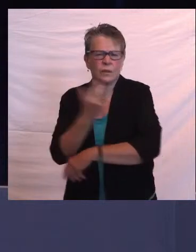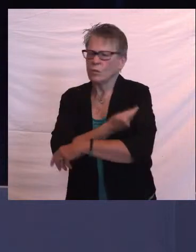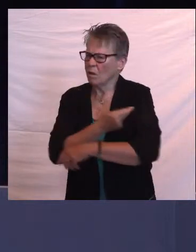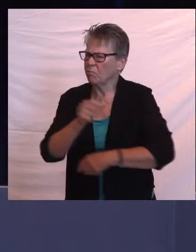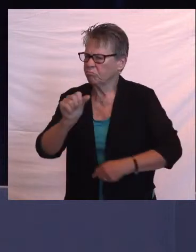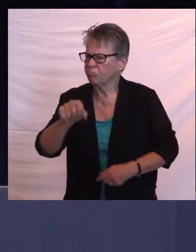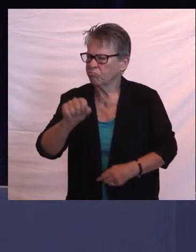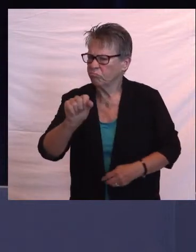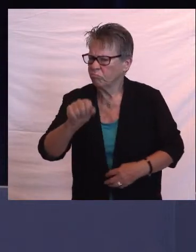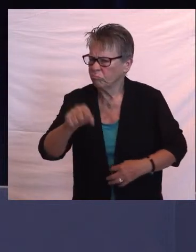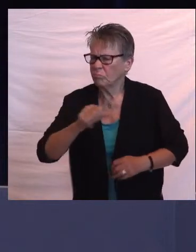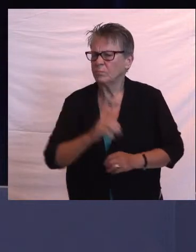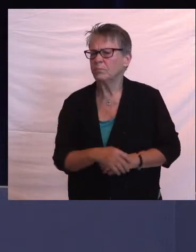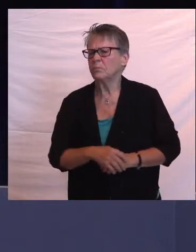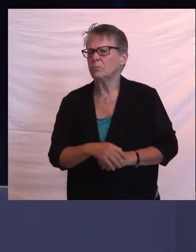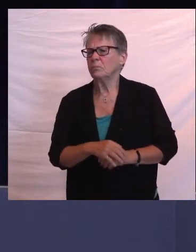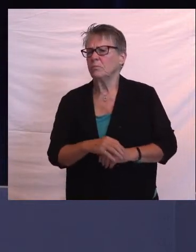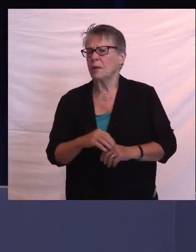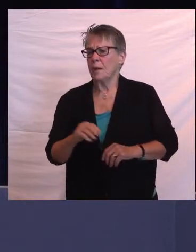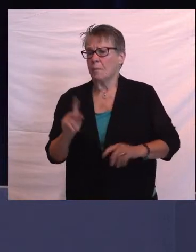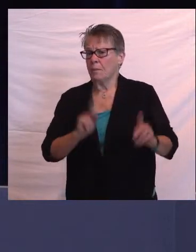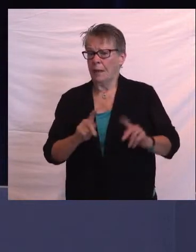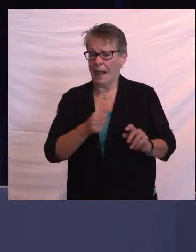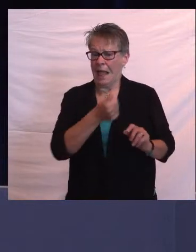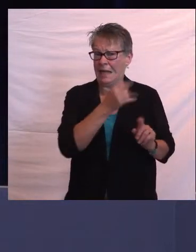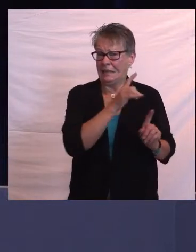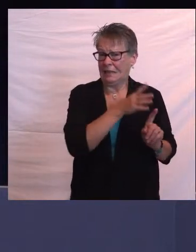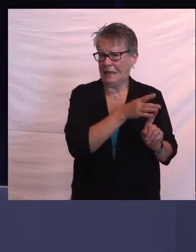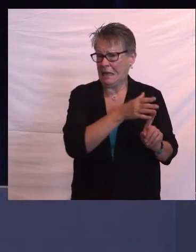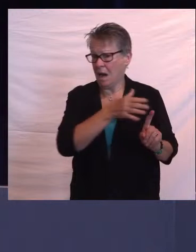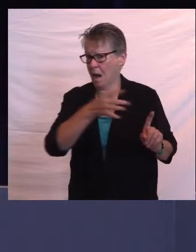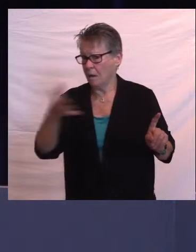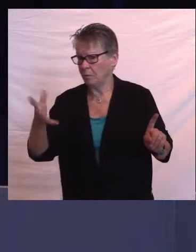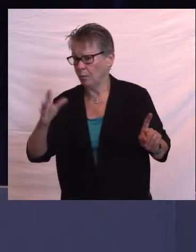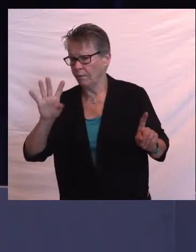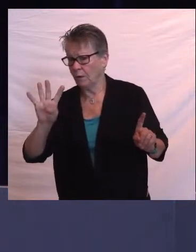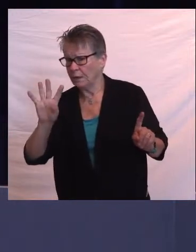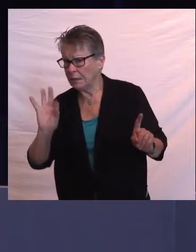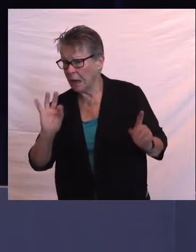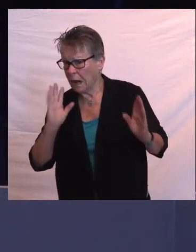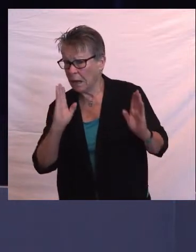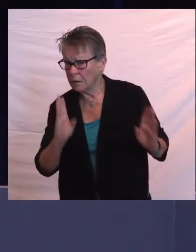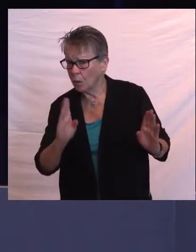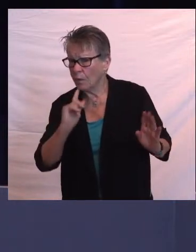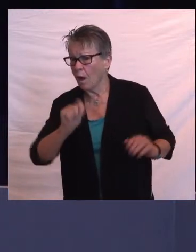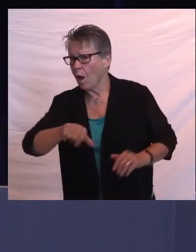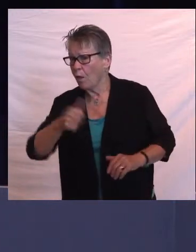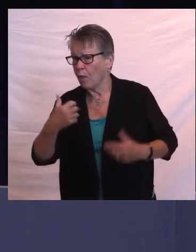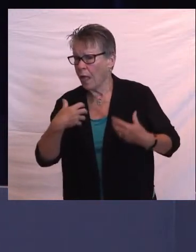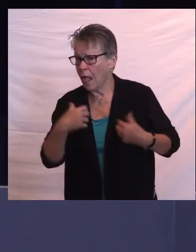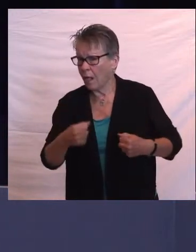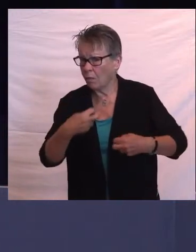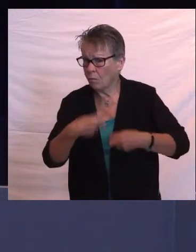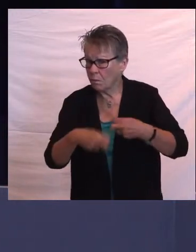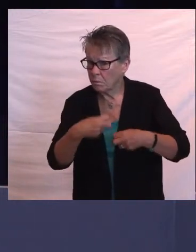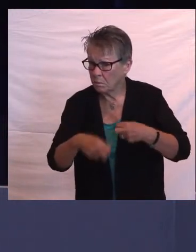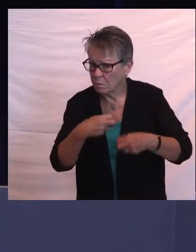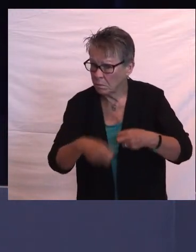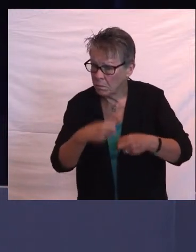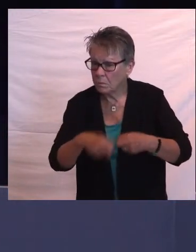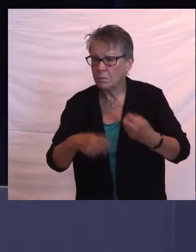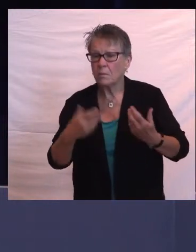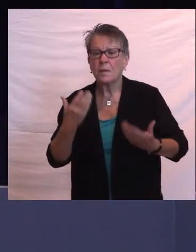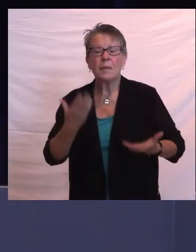people aged 18 to 49 with underlying medical conditions may receive a booster shot of